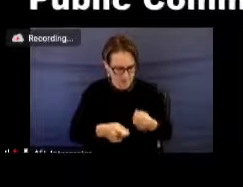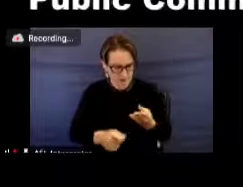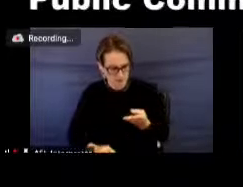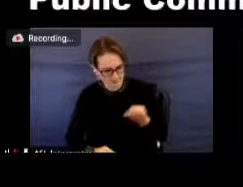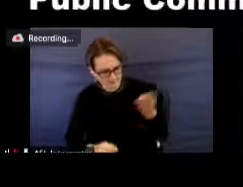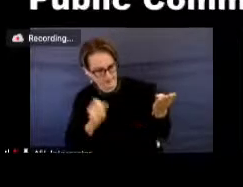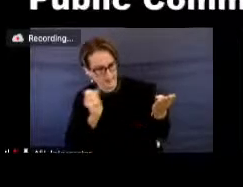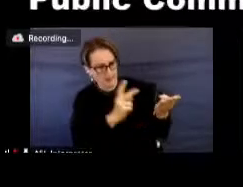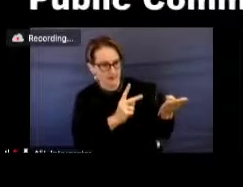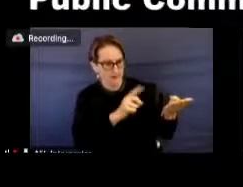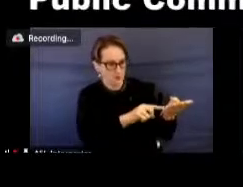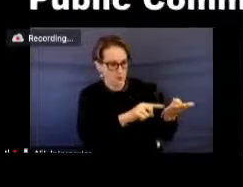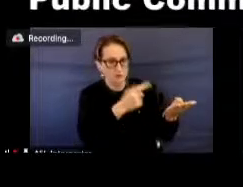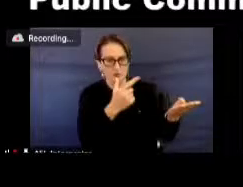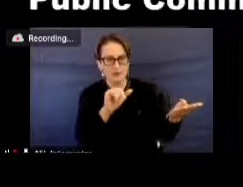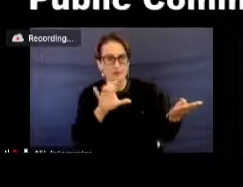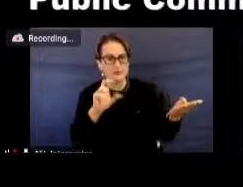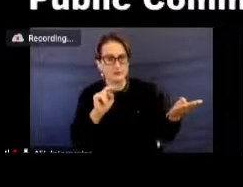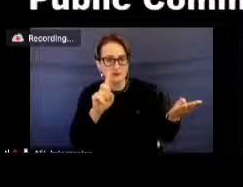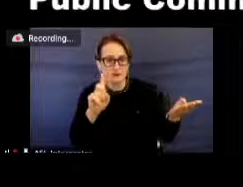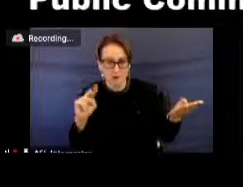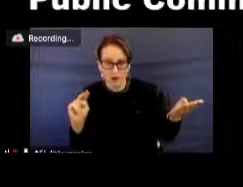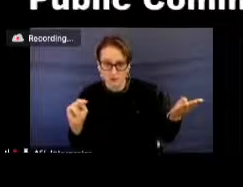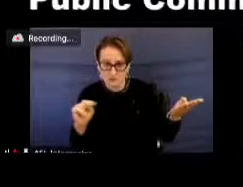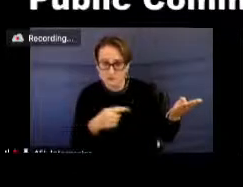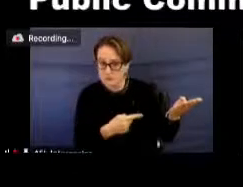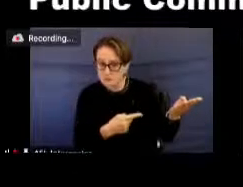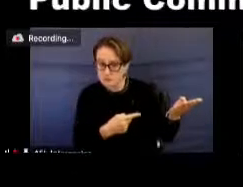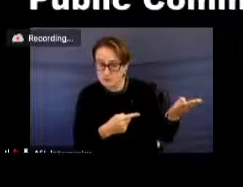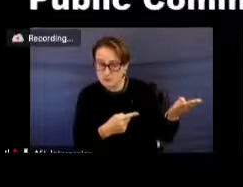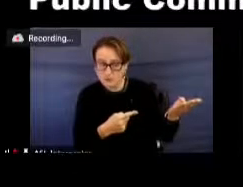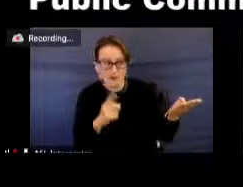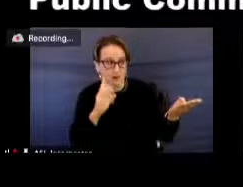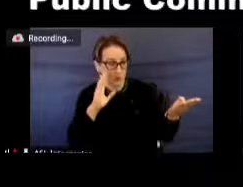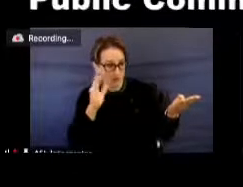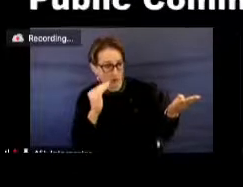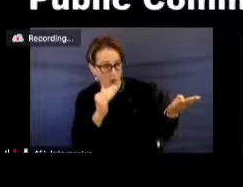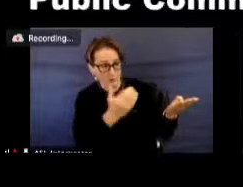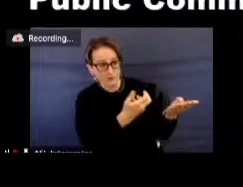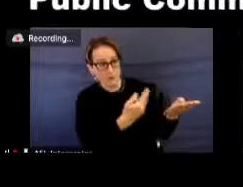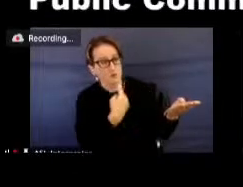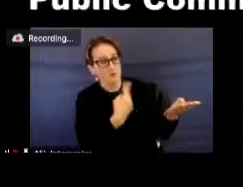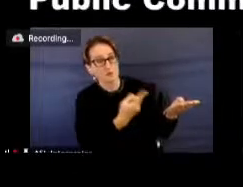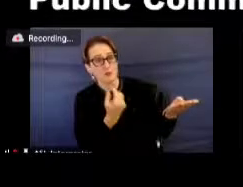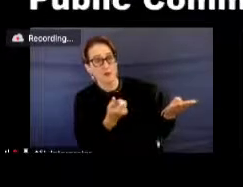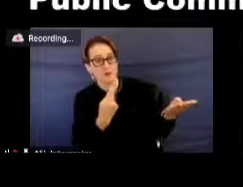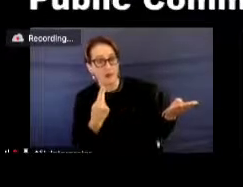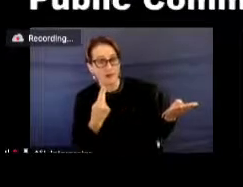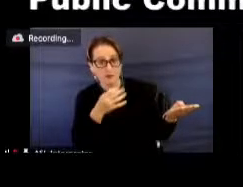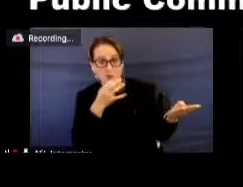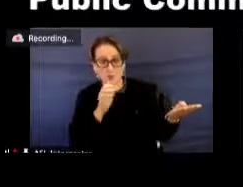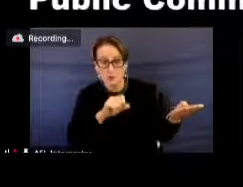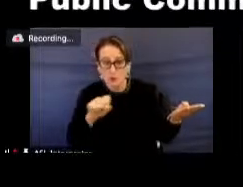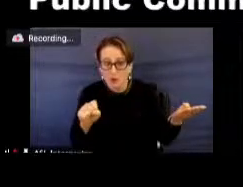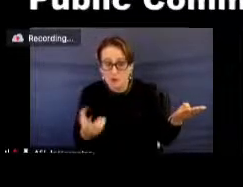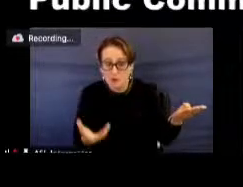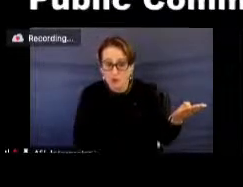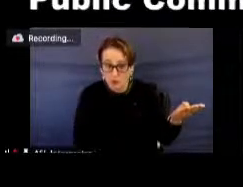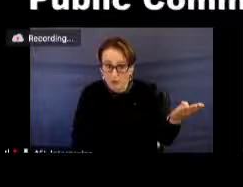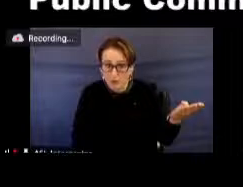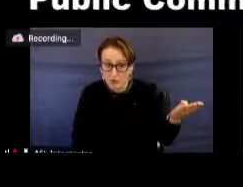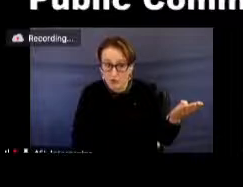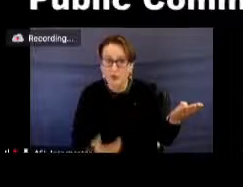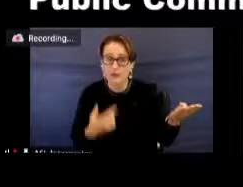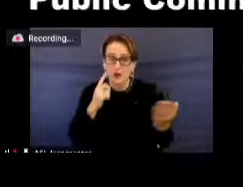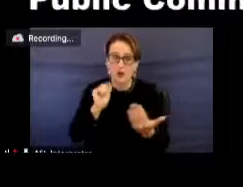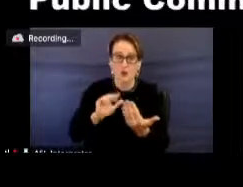to Gibson and Dunn, and then we hope to hear back from them as soon as possible, and I can come back before the committee